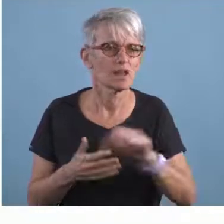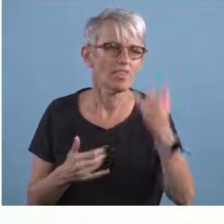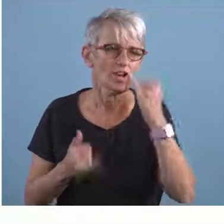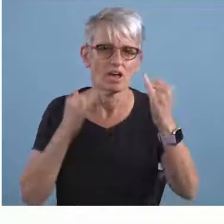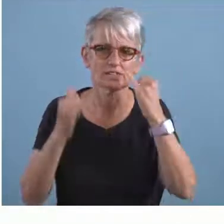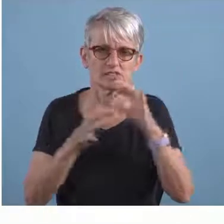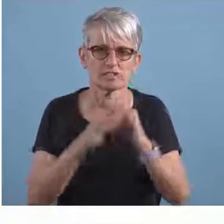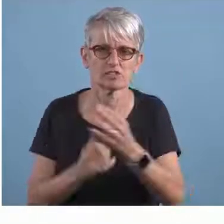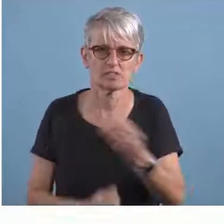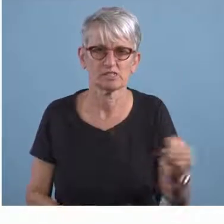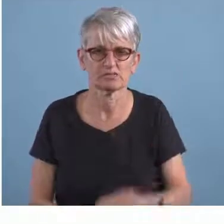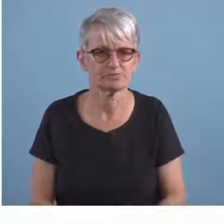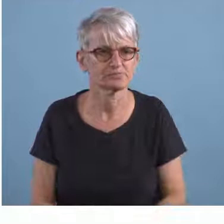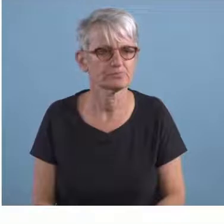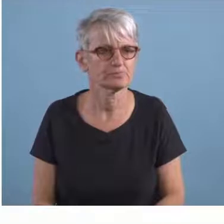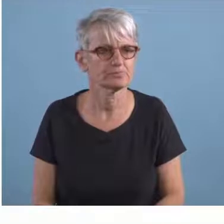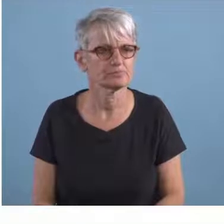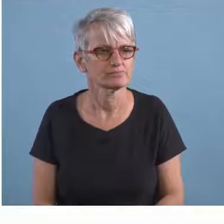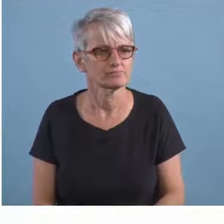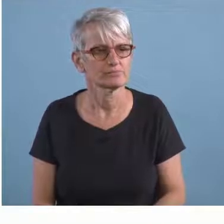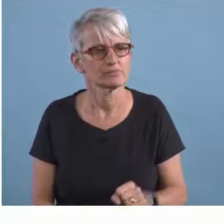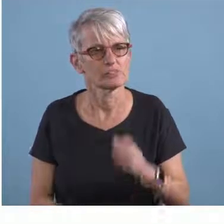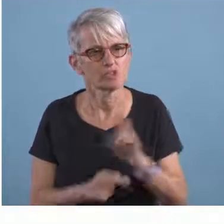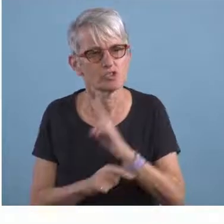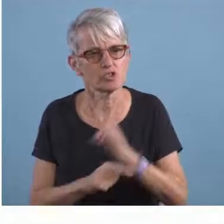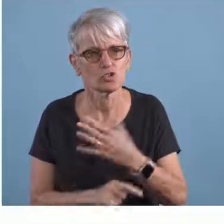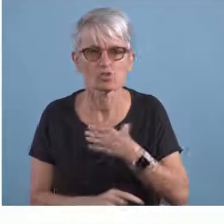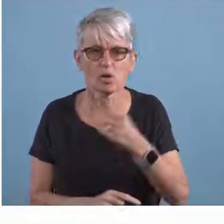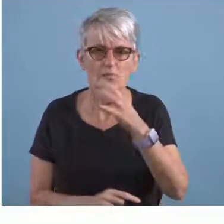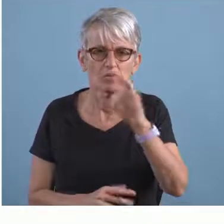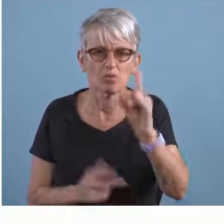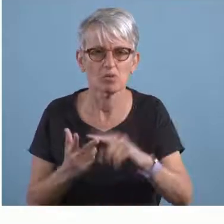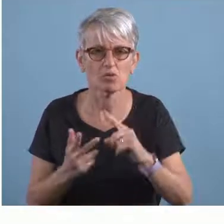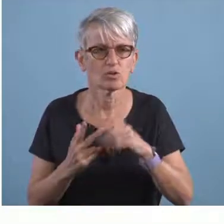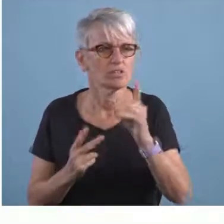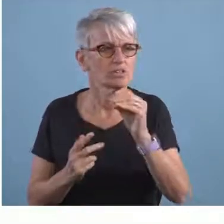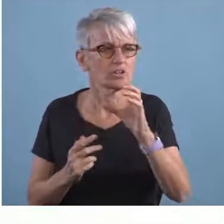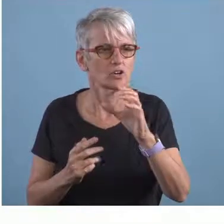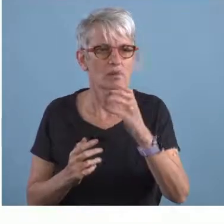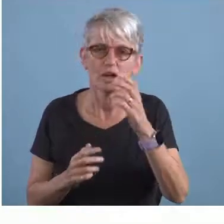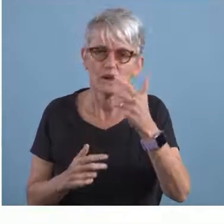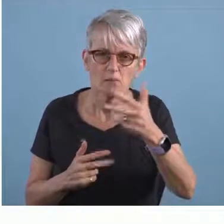about materials. Do you want to use an interactive whiteboard, a document camera people find handy?